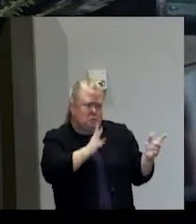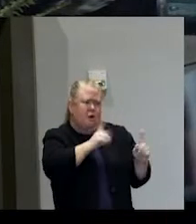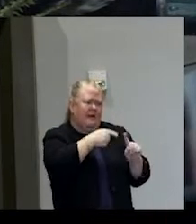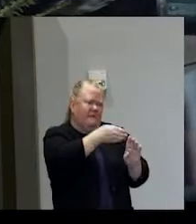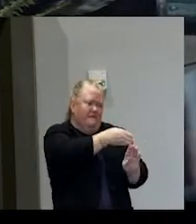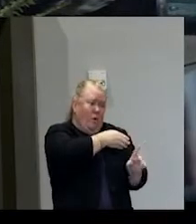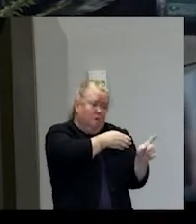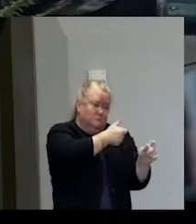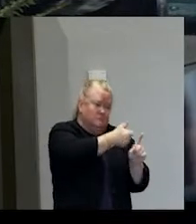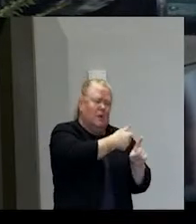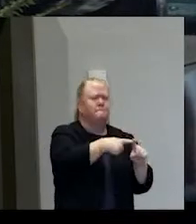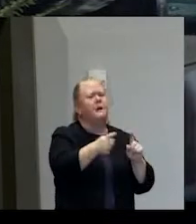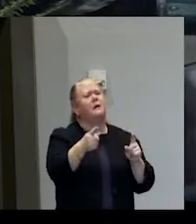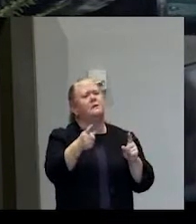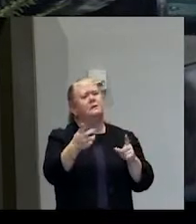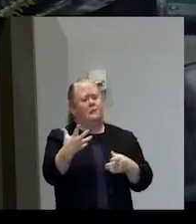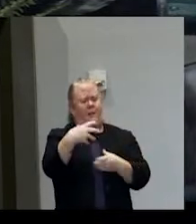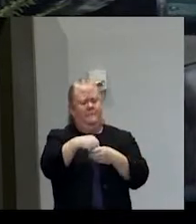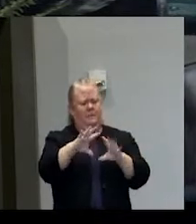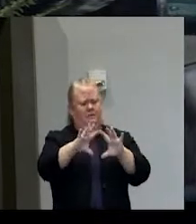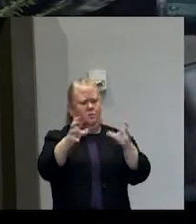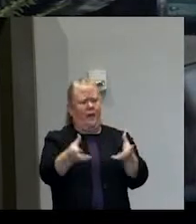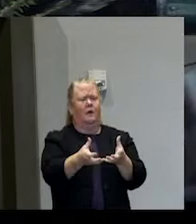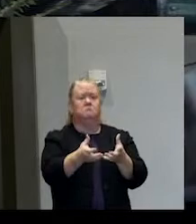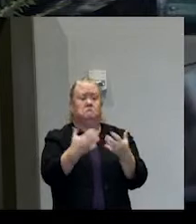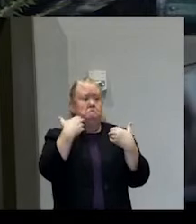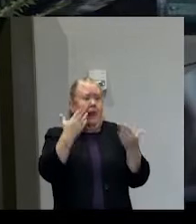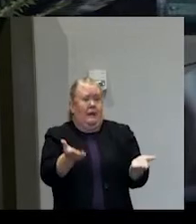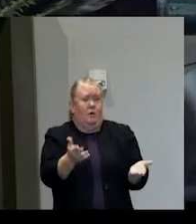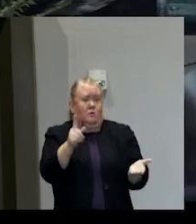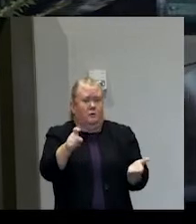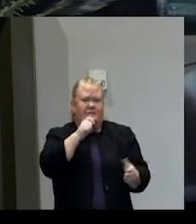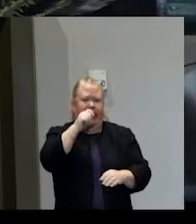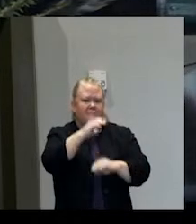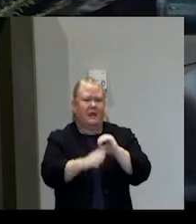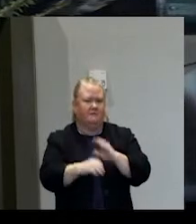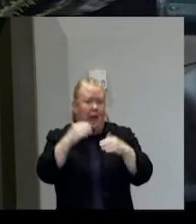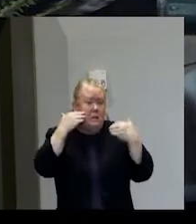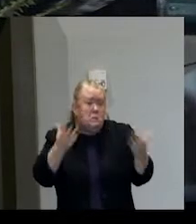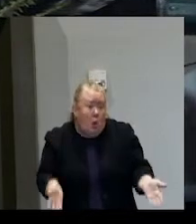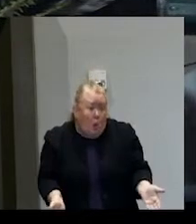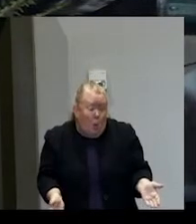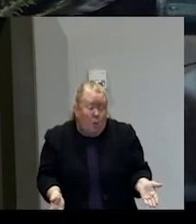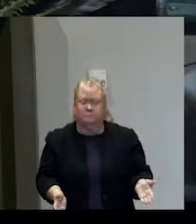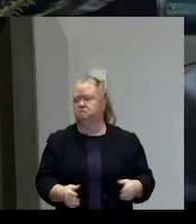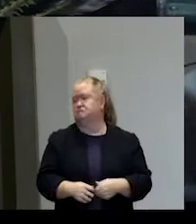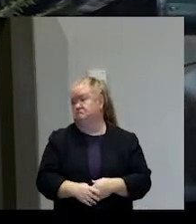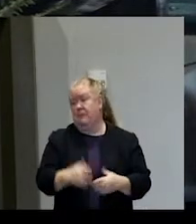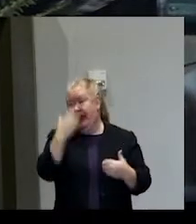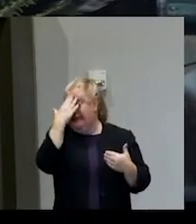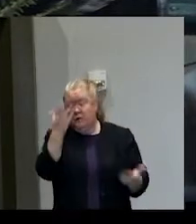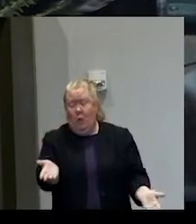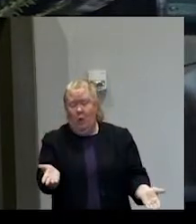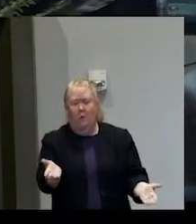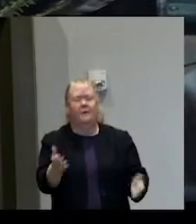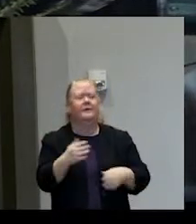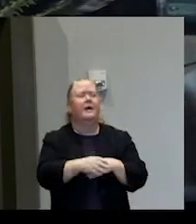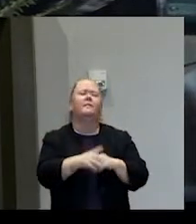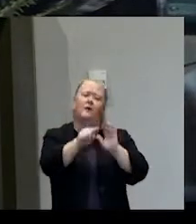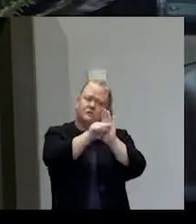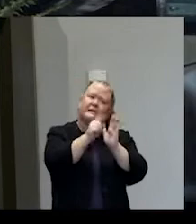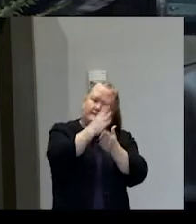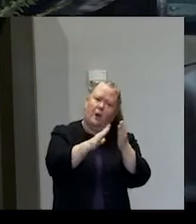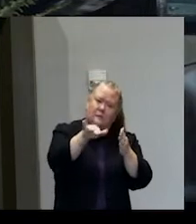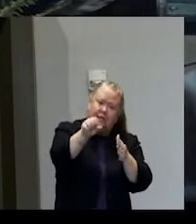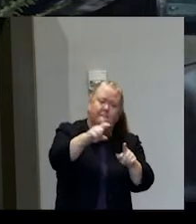is kind of lucking into, I didn't know we were supposed to be uncomfortable. Yeah. I didn't know that and that there's some negative sides to that when